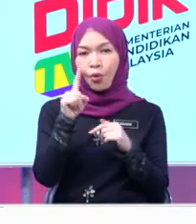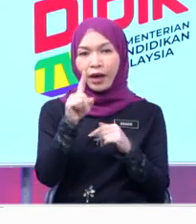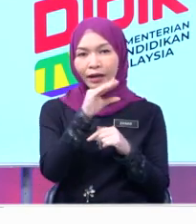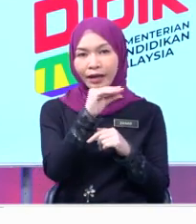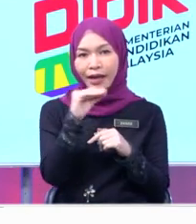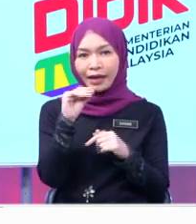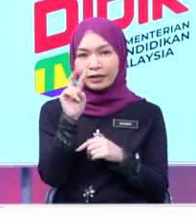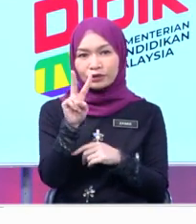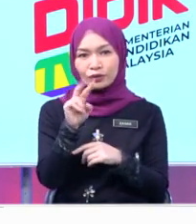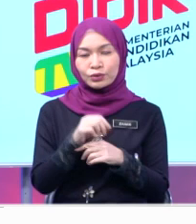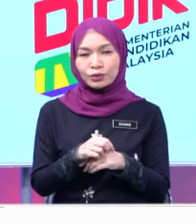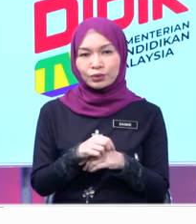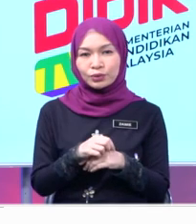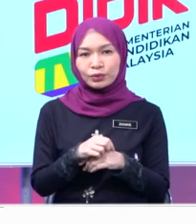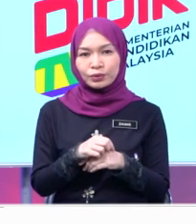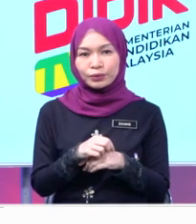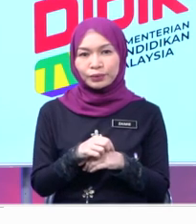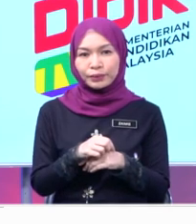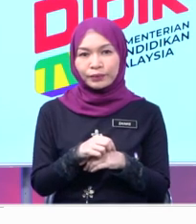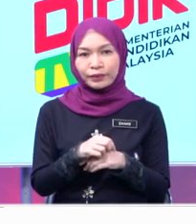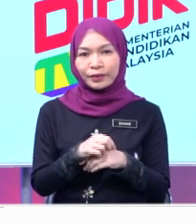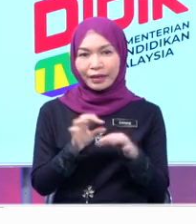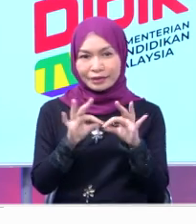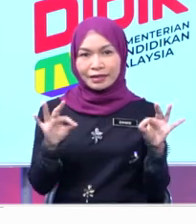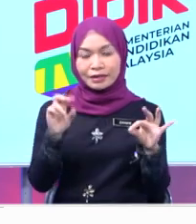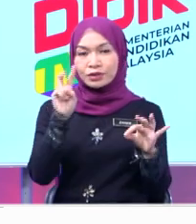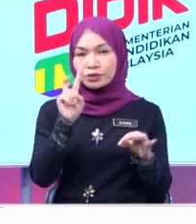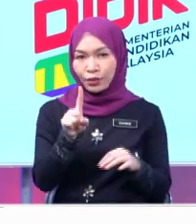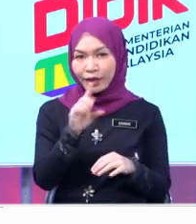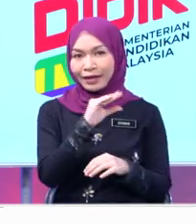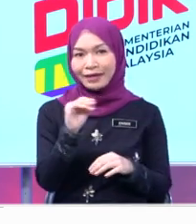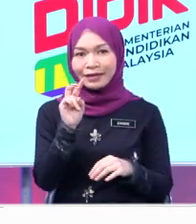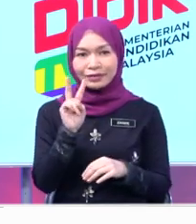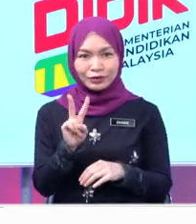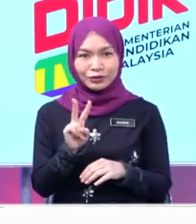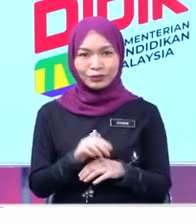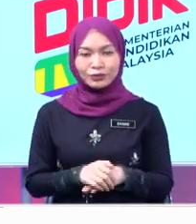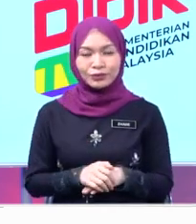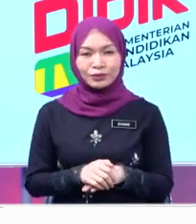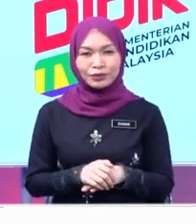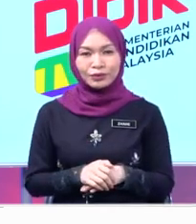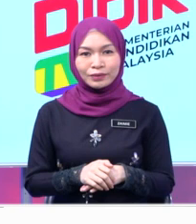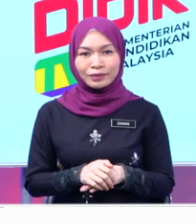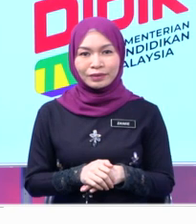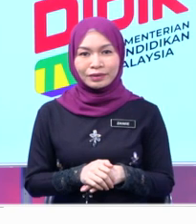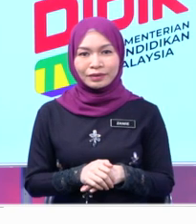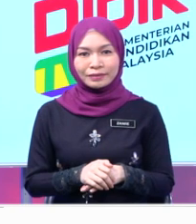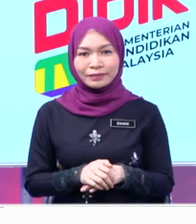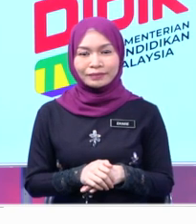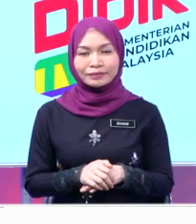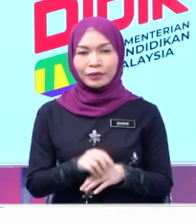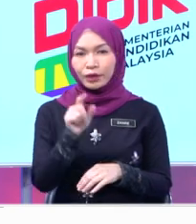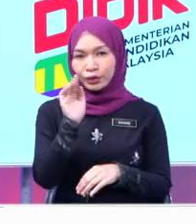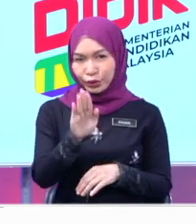statements, as you can see on screen, A and B is something that I provided as, you know, an alternative. All